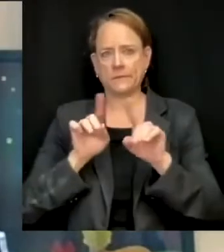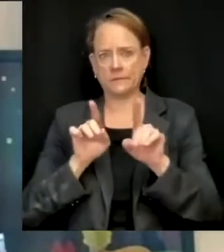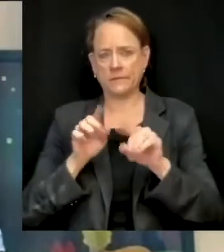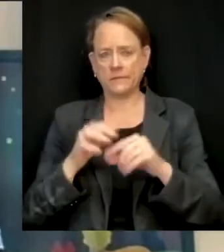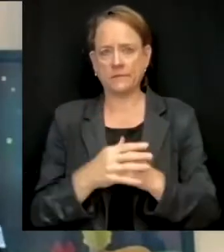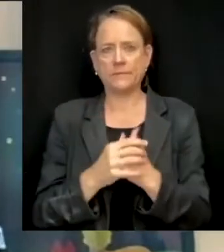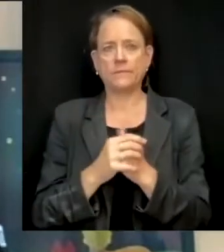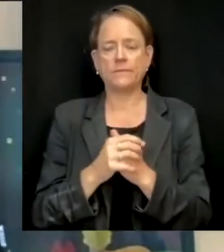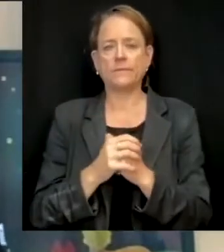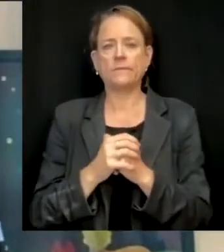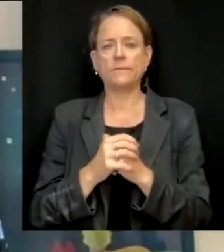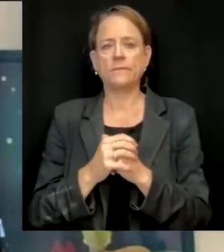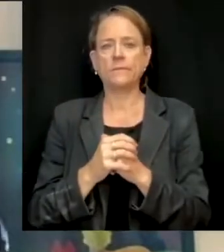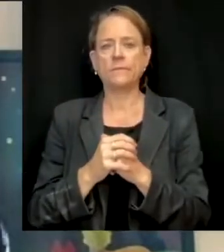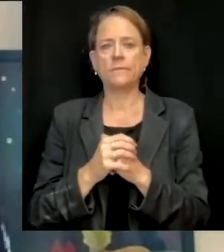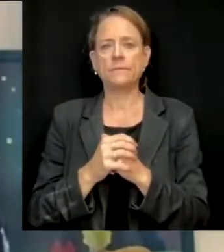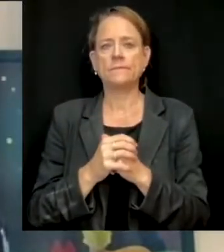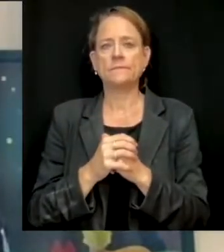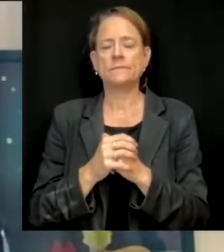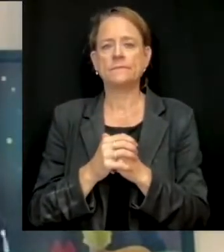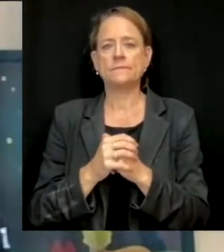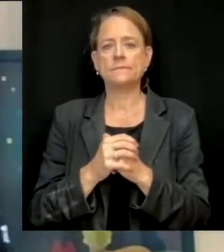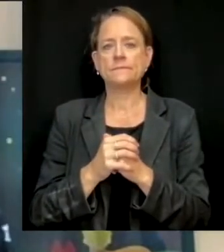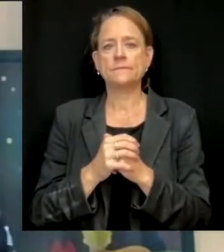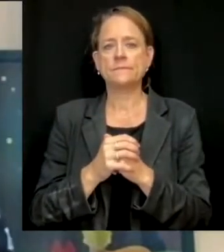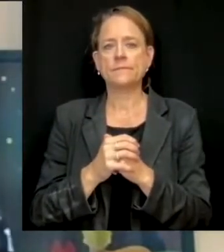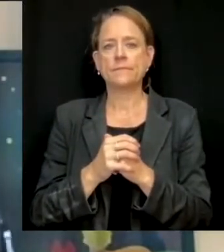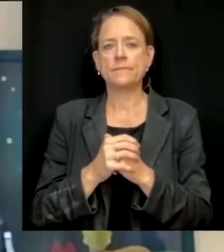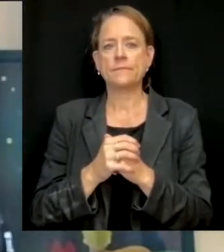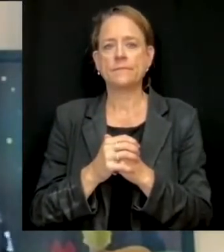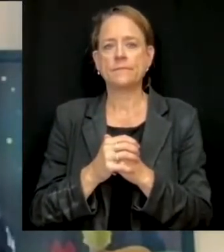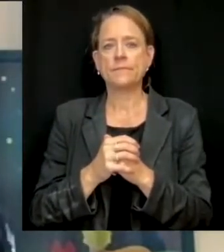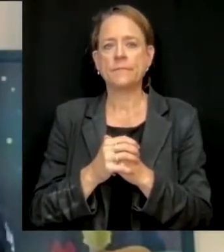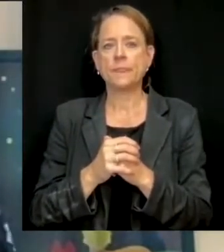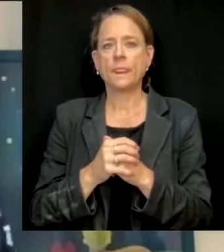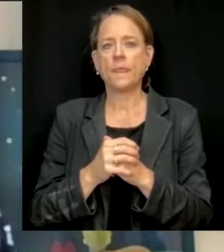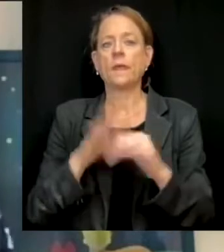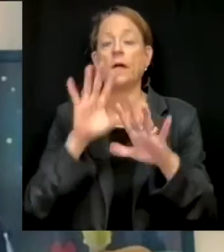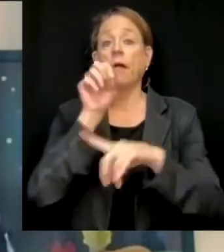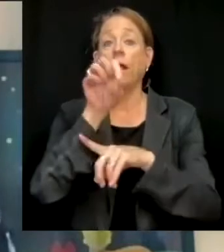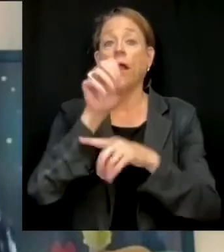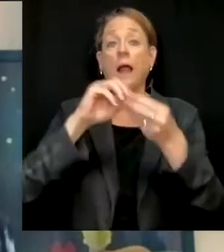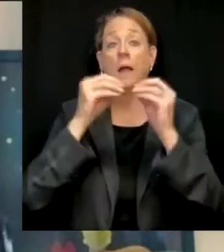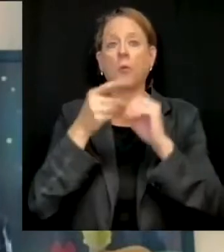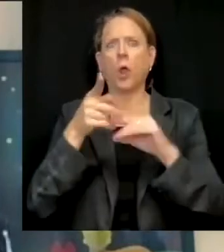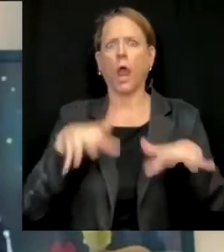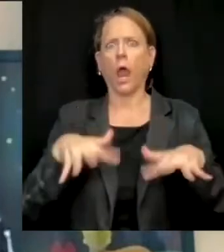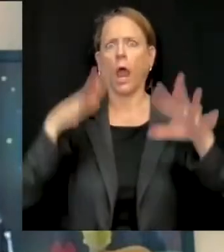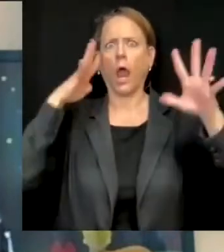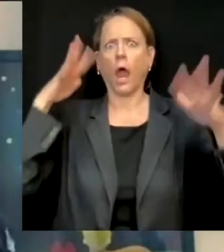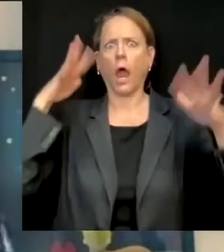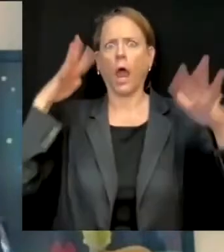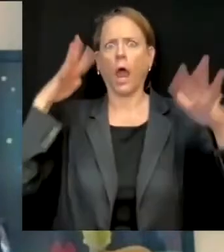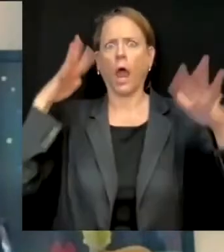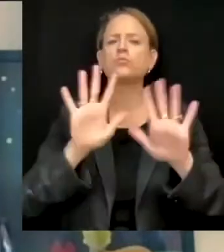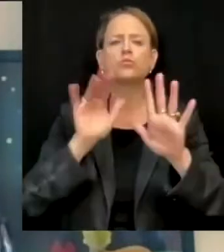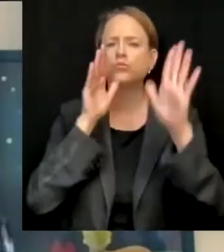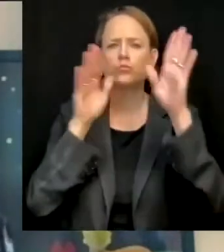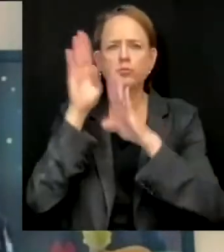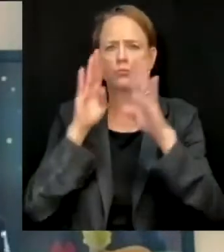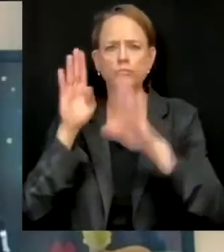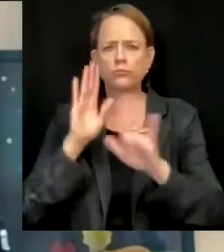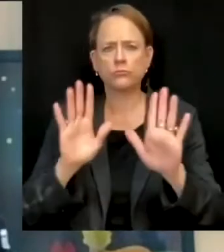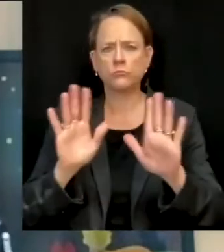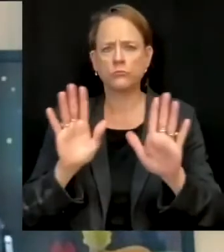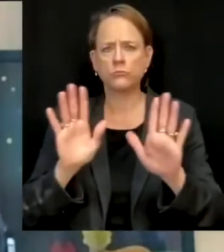not sharing these numbers with the intent to scare you. I'm sharing them so you have accurate information from a trusted